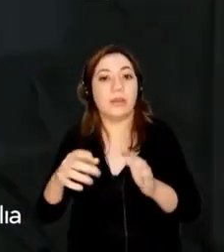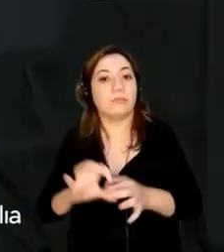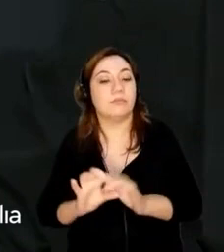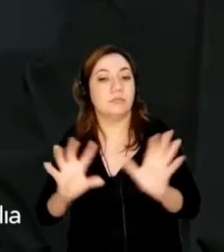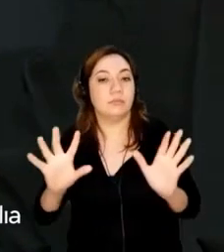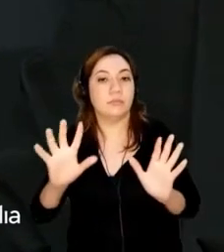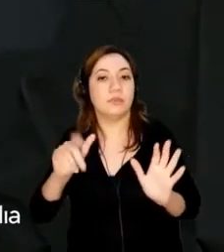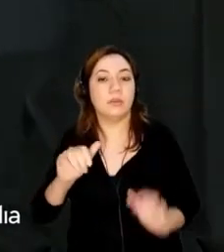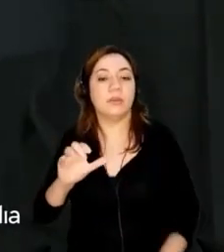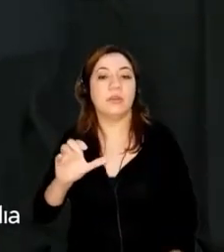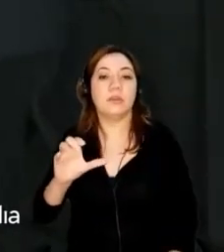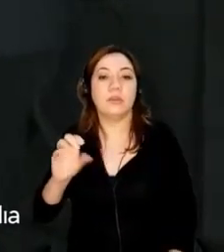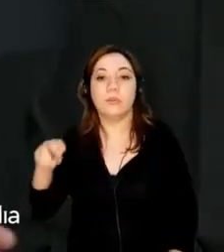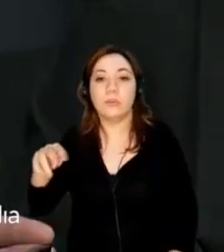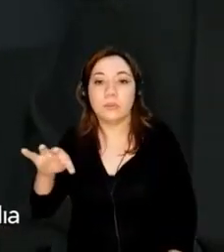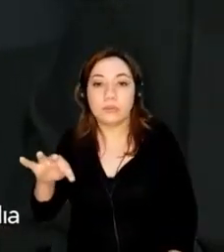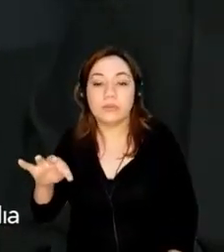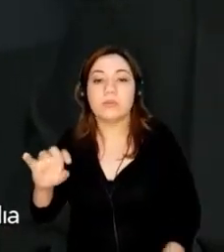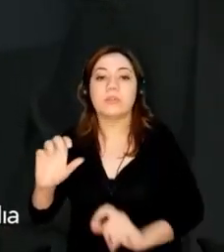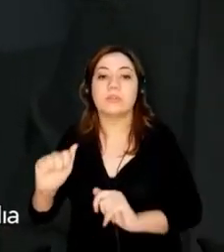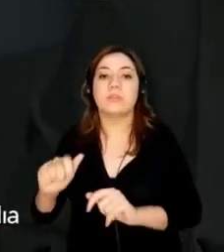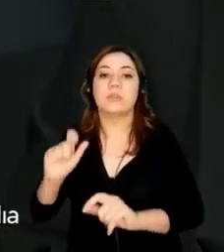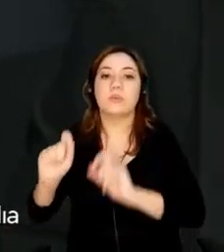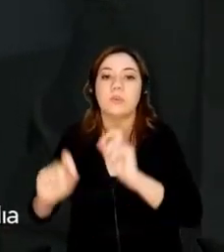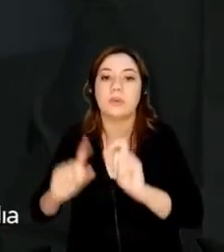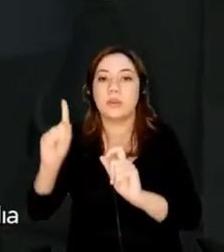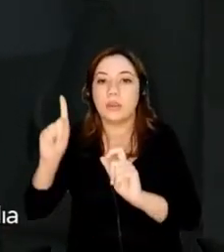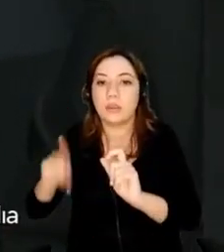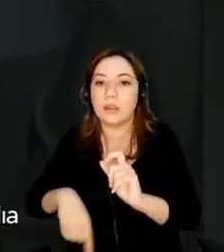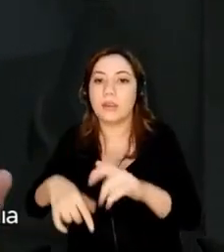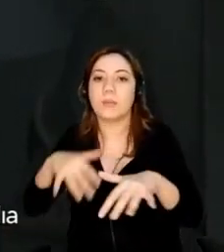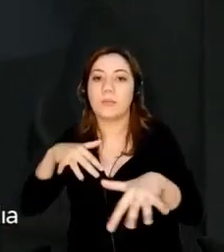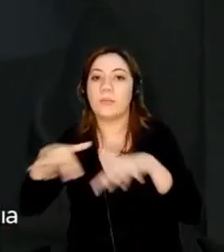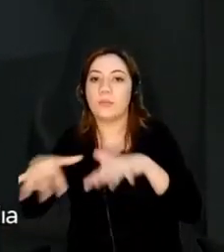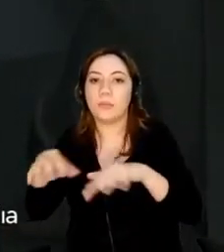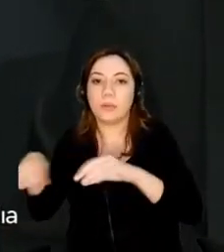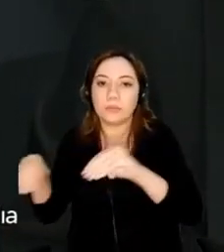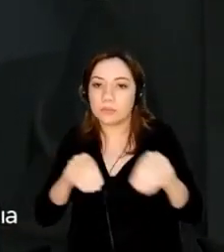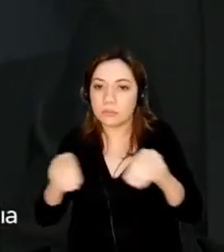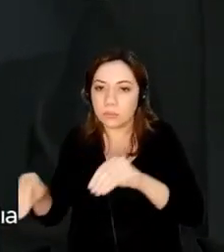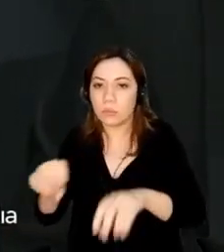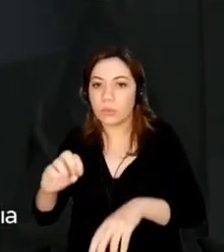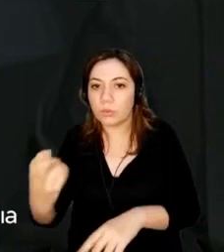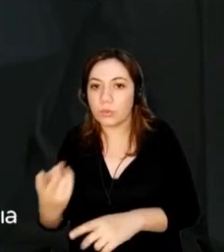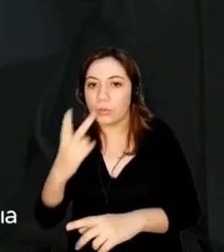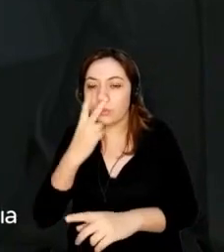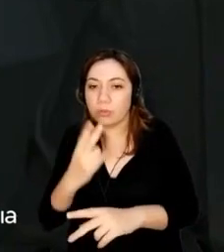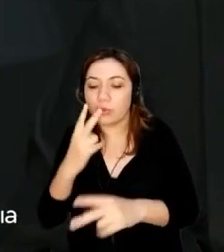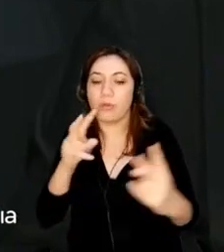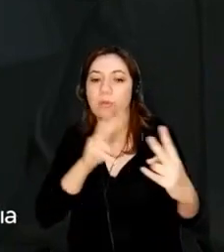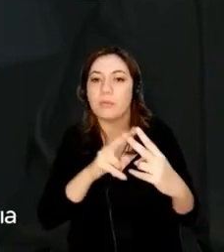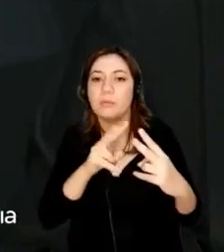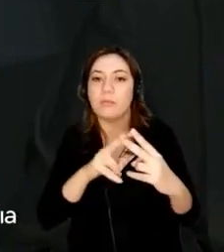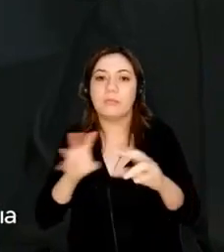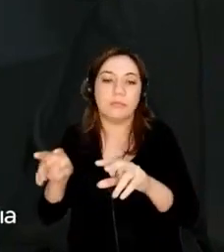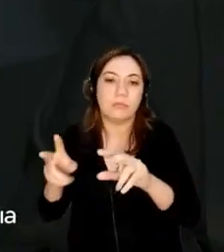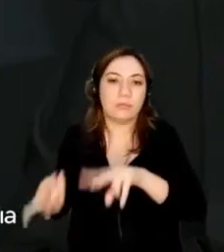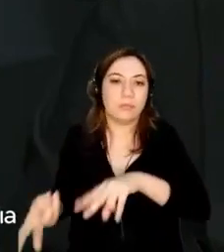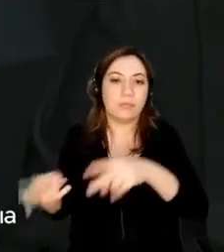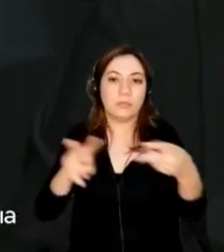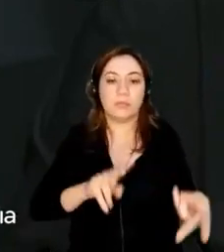money movement or peer-to-peer transfers. And so some of those stats that I gave you, a significant majority of that is happening just